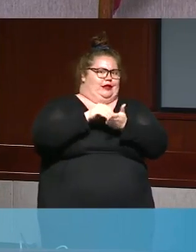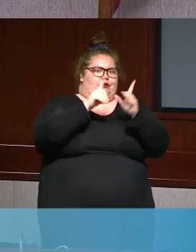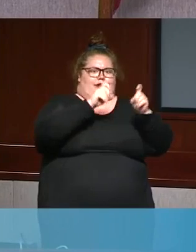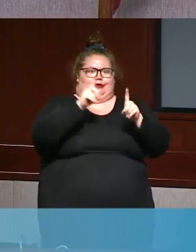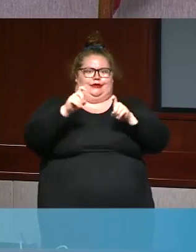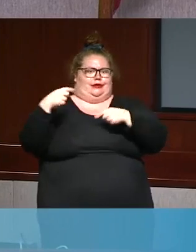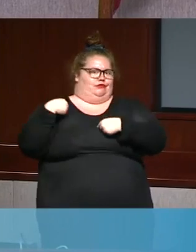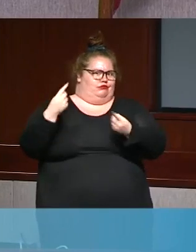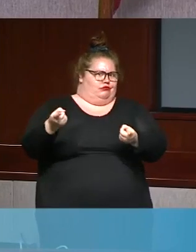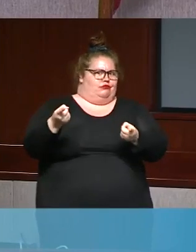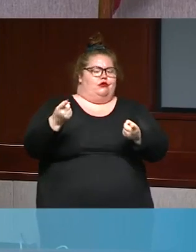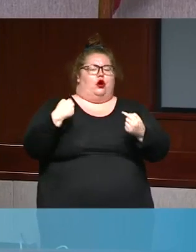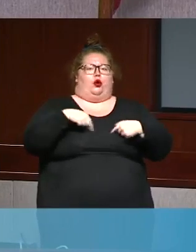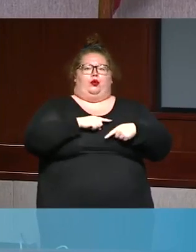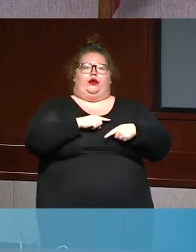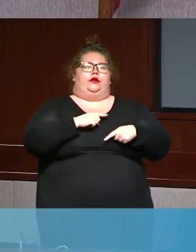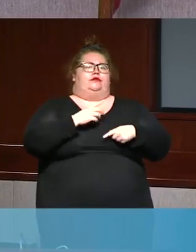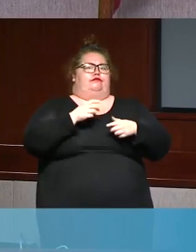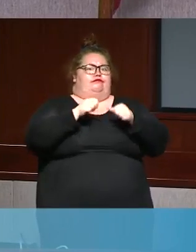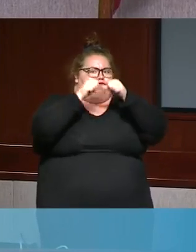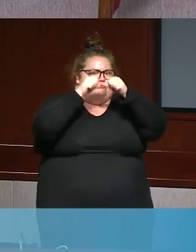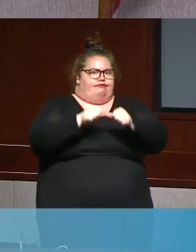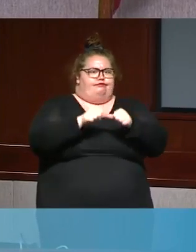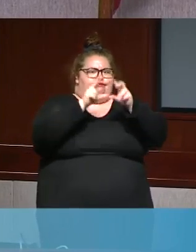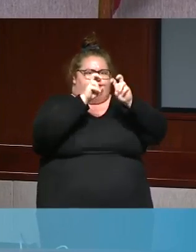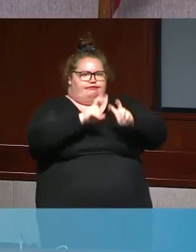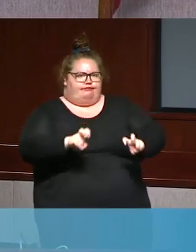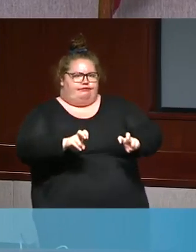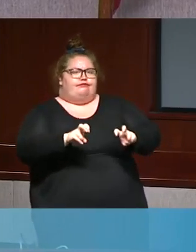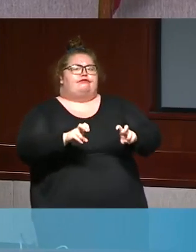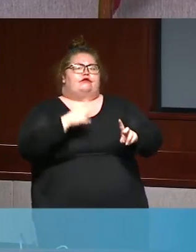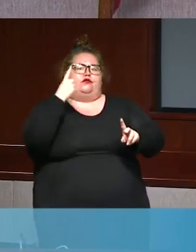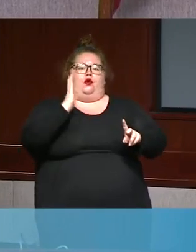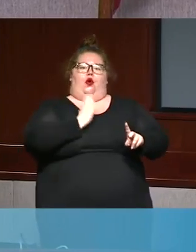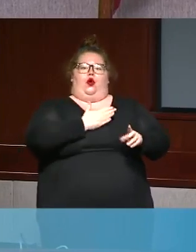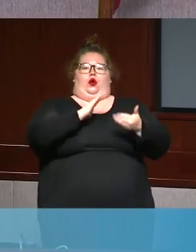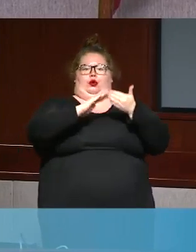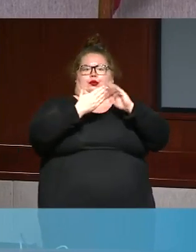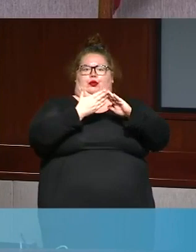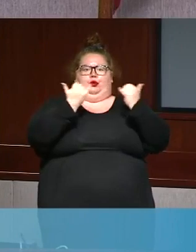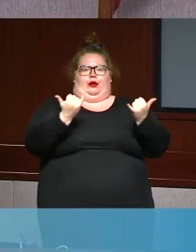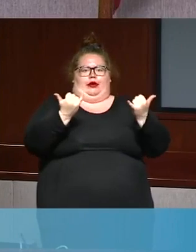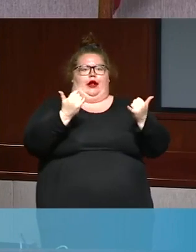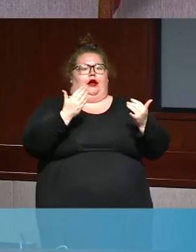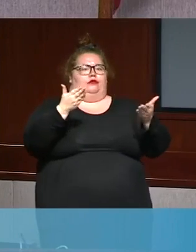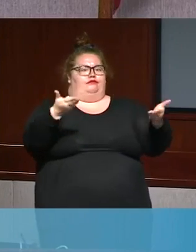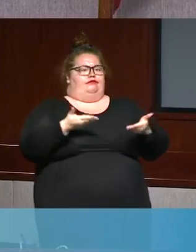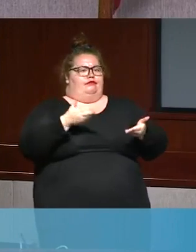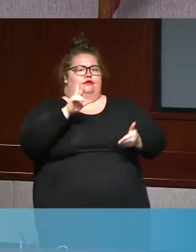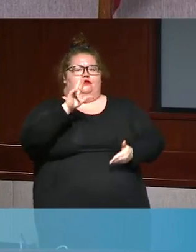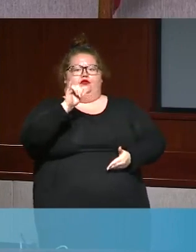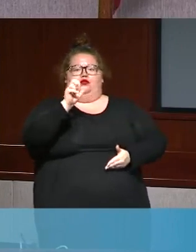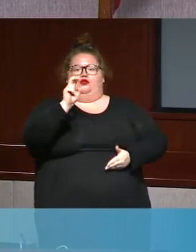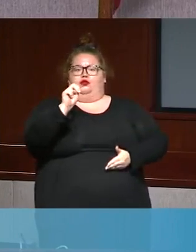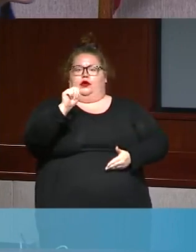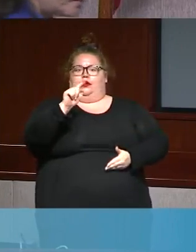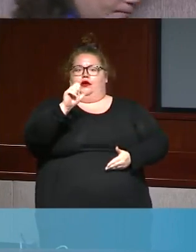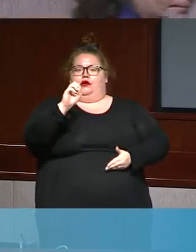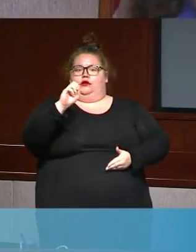to evaluate the needs of our community. With that, I'm going to turn it over to Ryan Alsop, our Chief Administrative Officer.